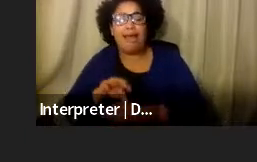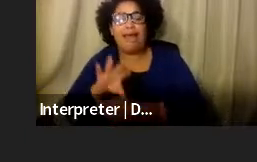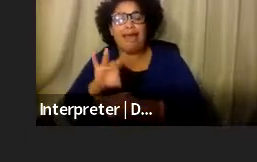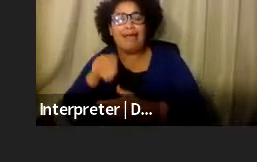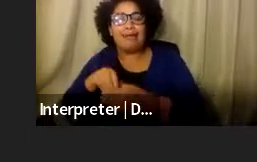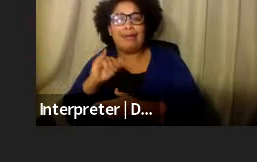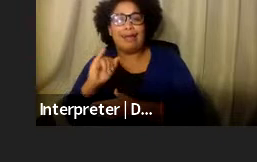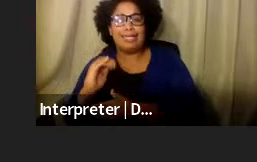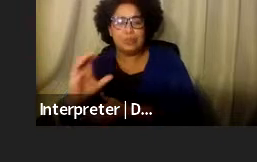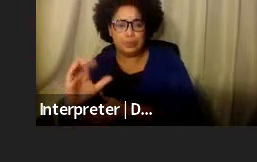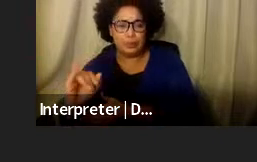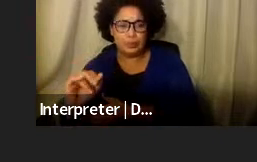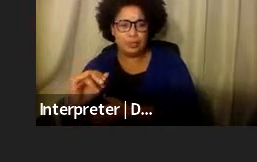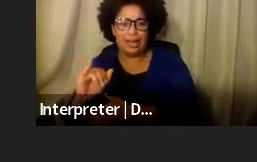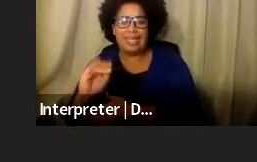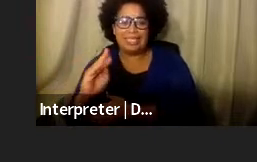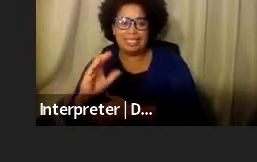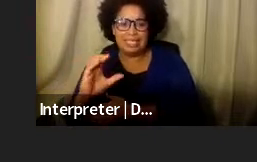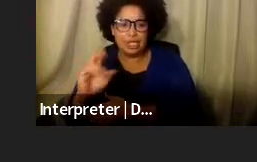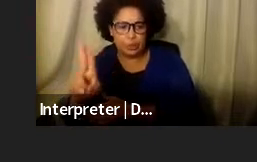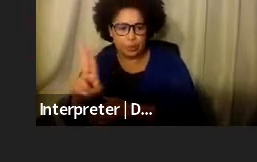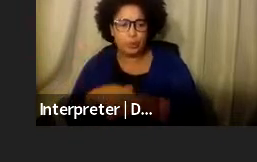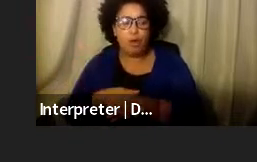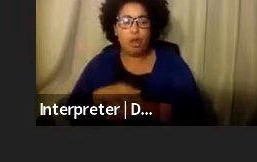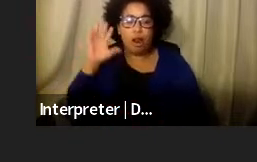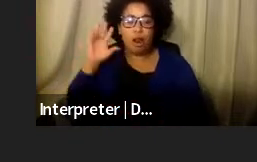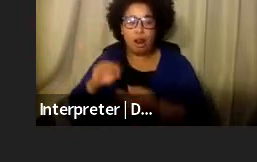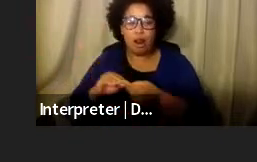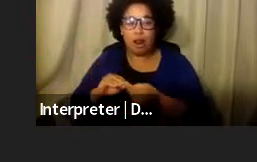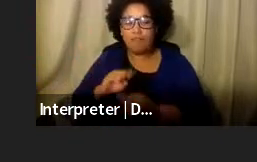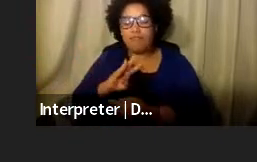495 deaths in 2022.